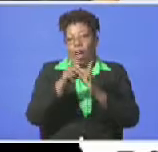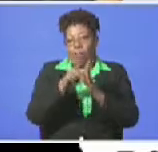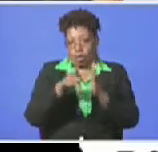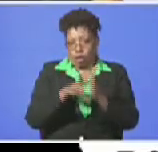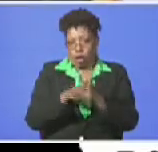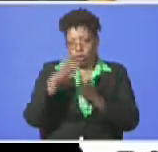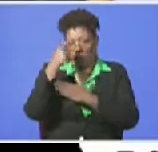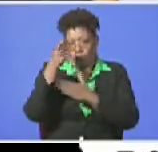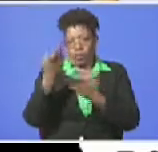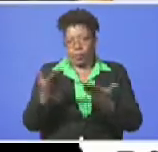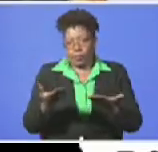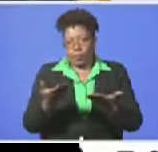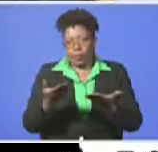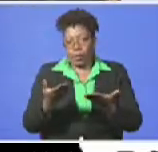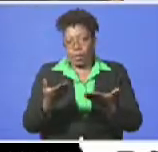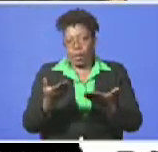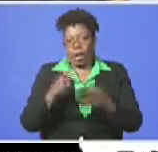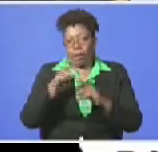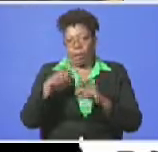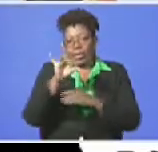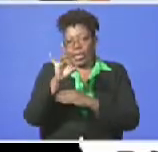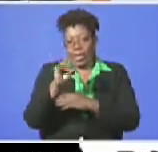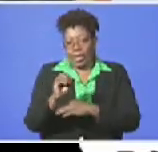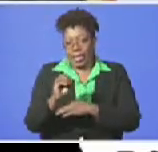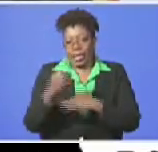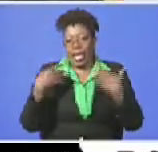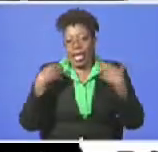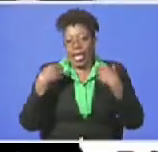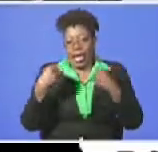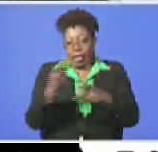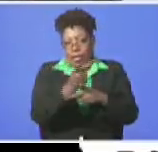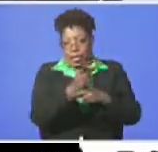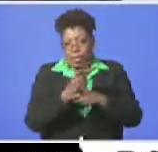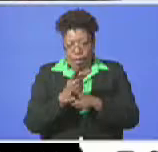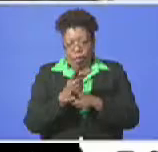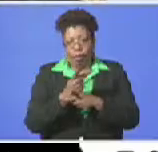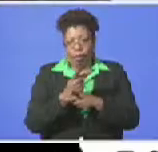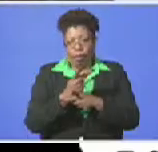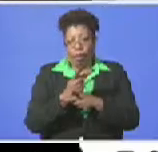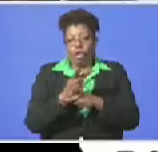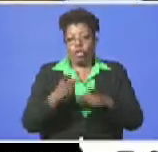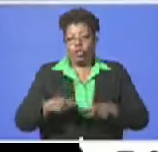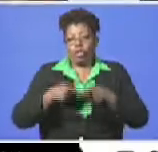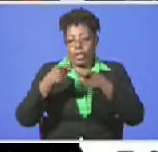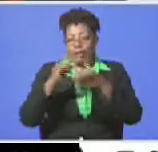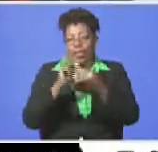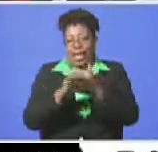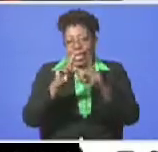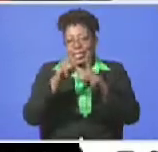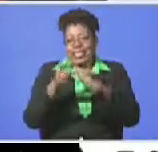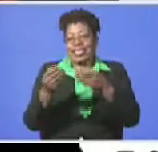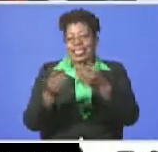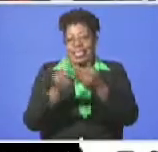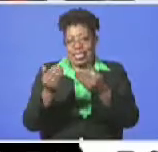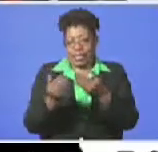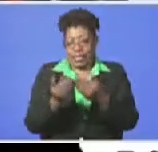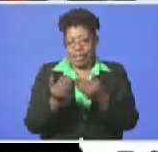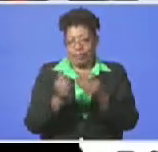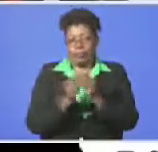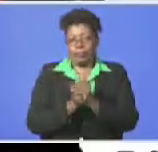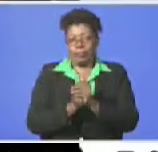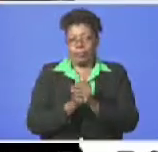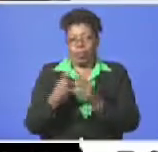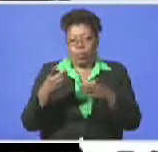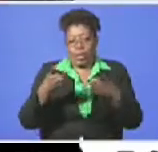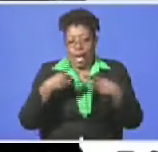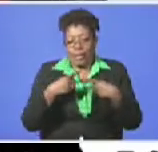well positioned with approximately 80 healthcare providers to provide that test easily and seamlessly. We